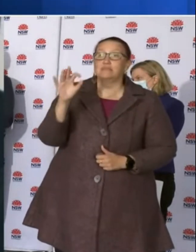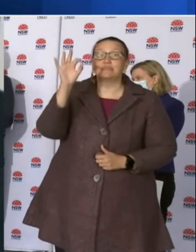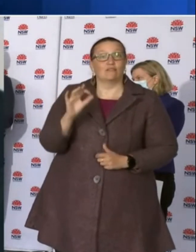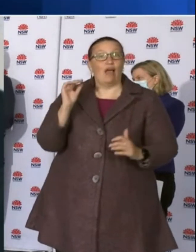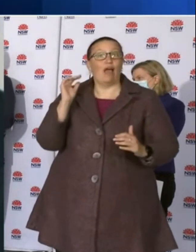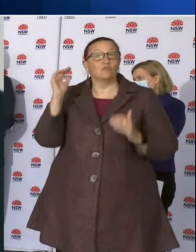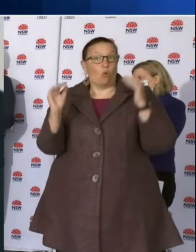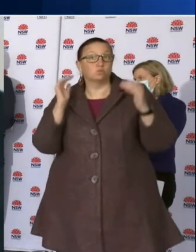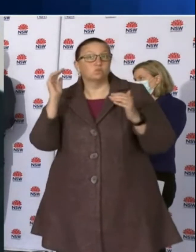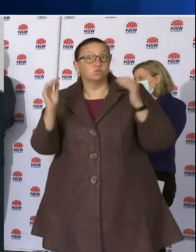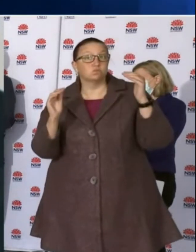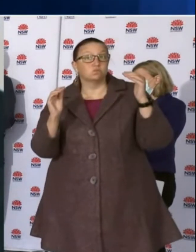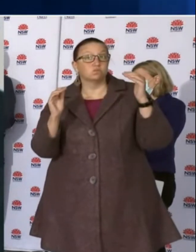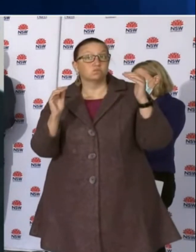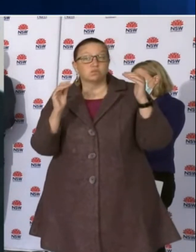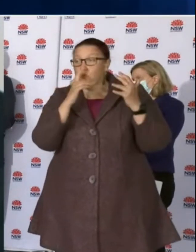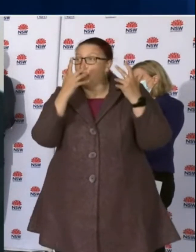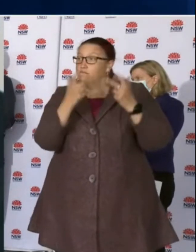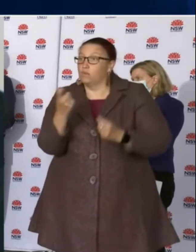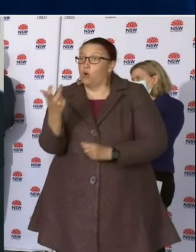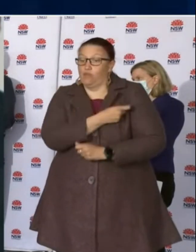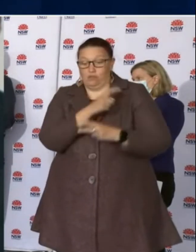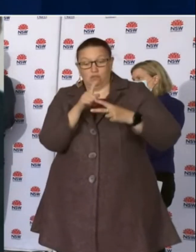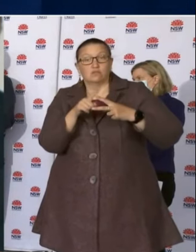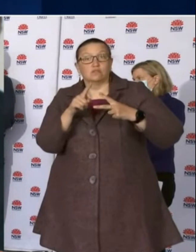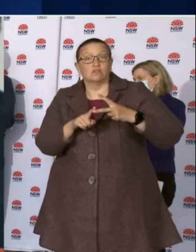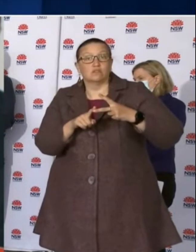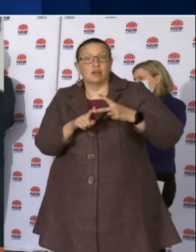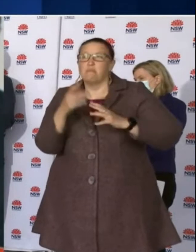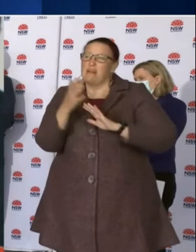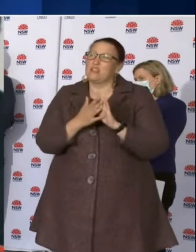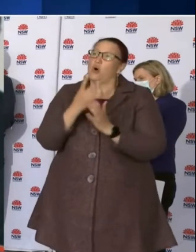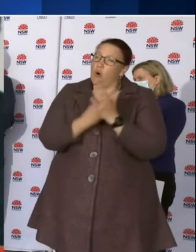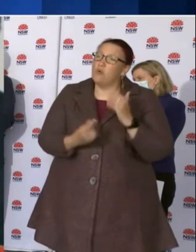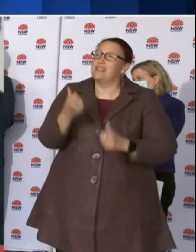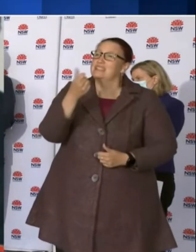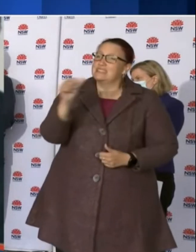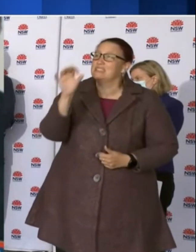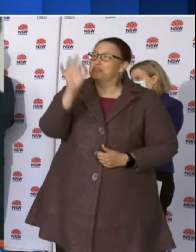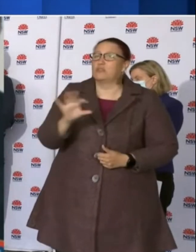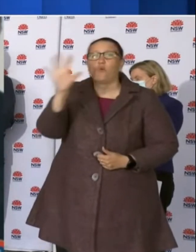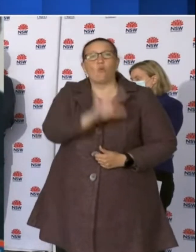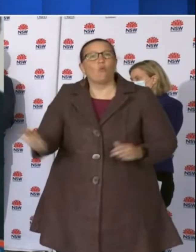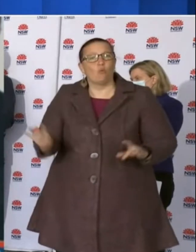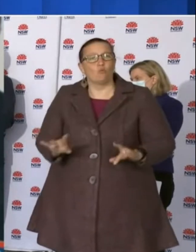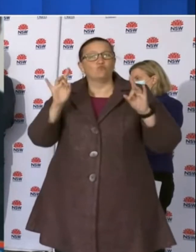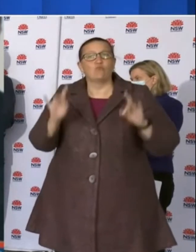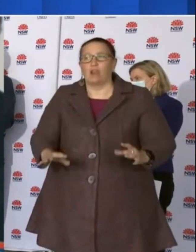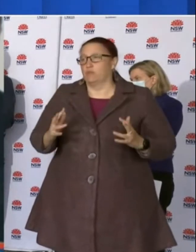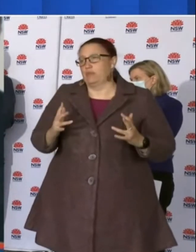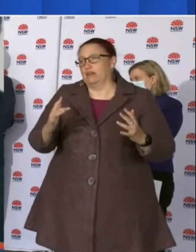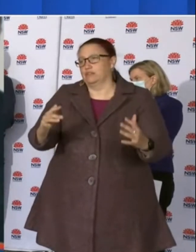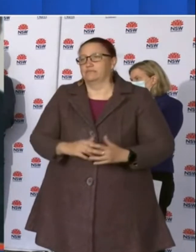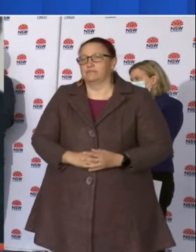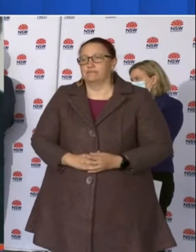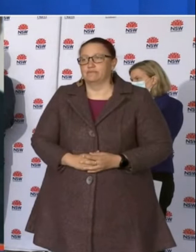seen, unfortunately, with the Delta strain is that younger people are getting it. In households, normally in a